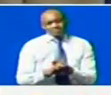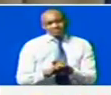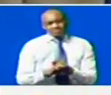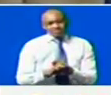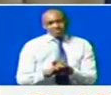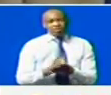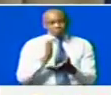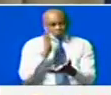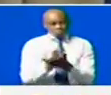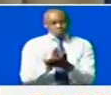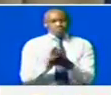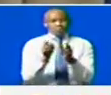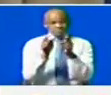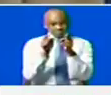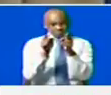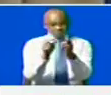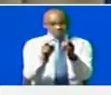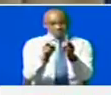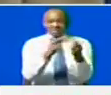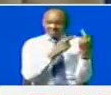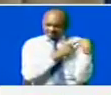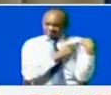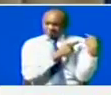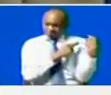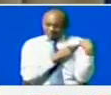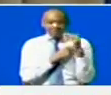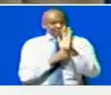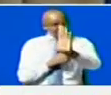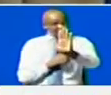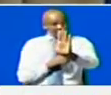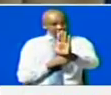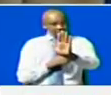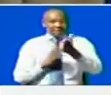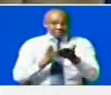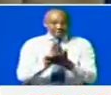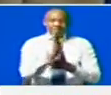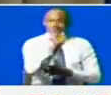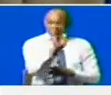as is indeed their duty and right.